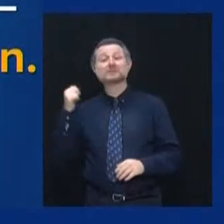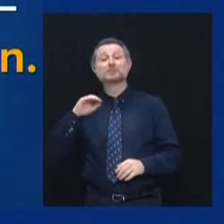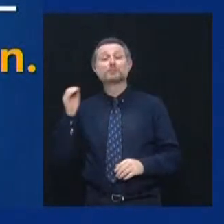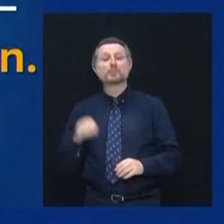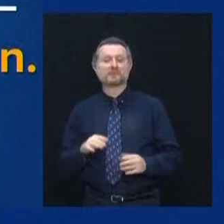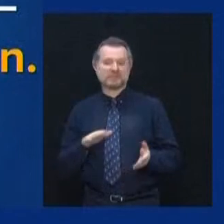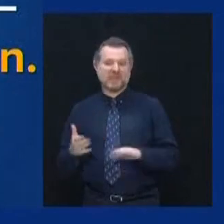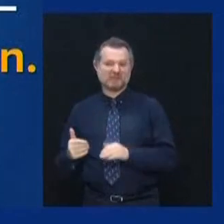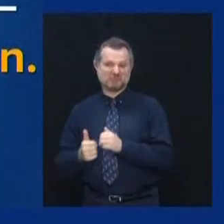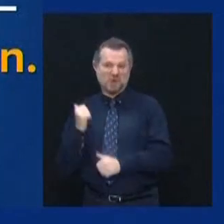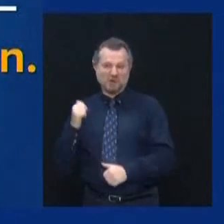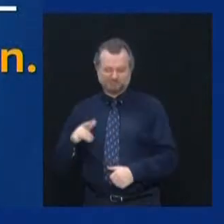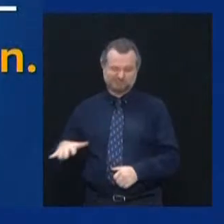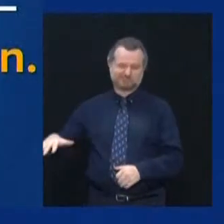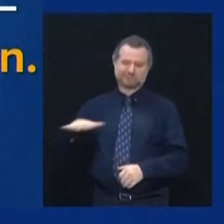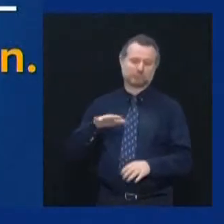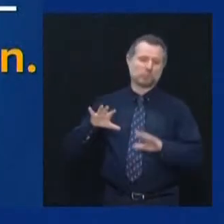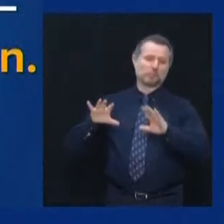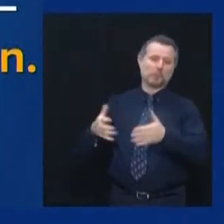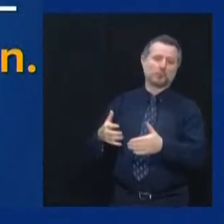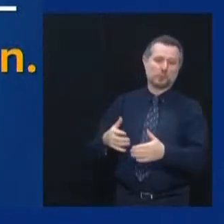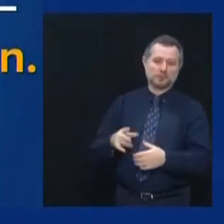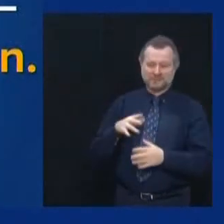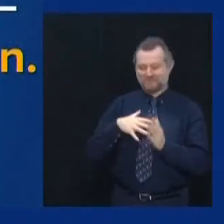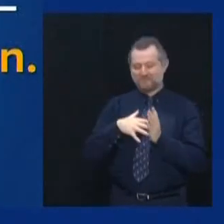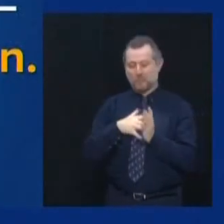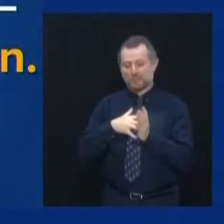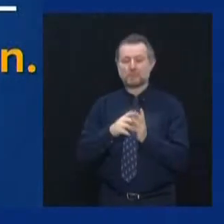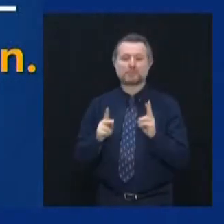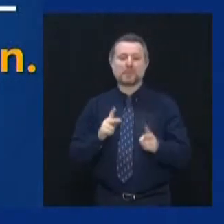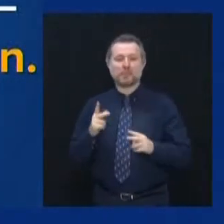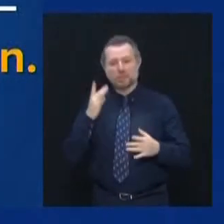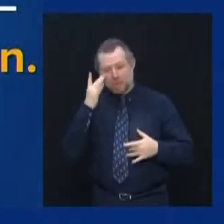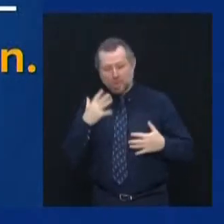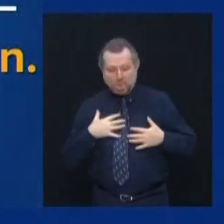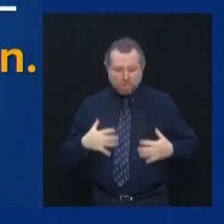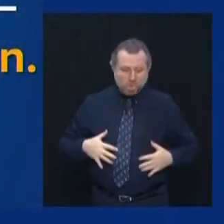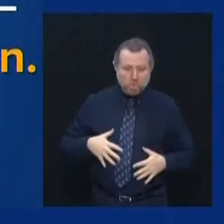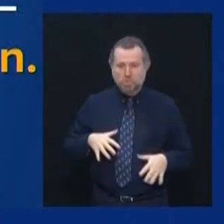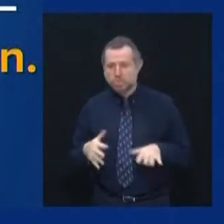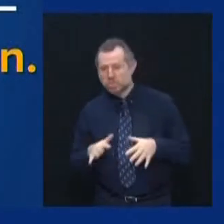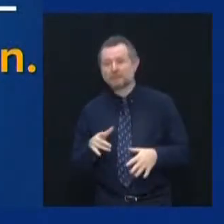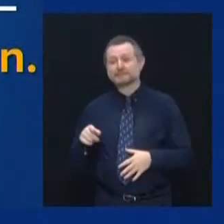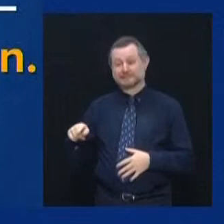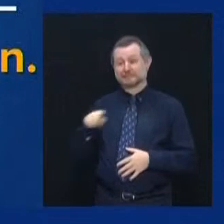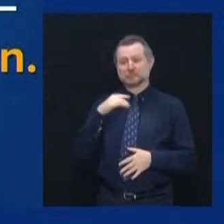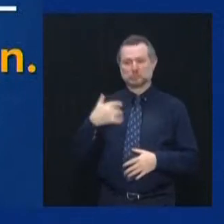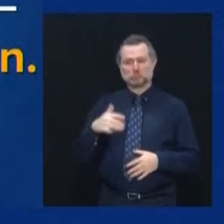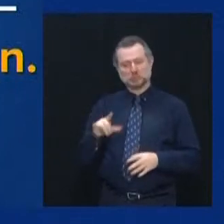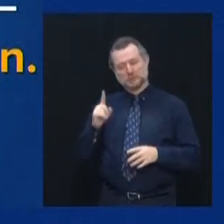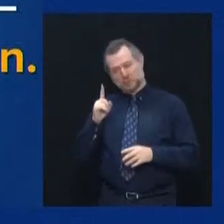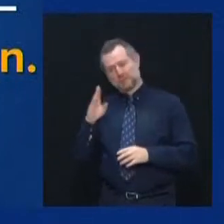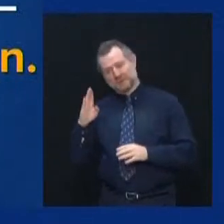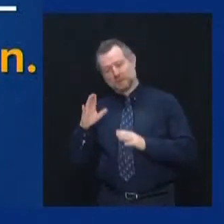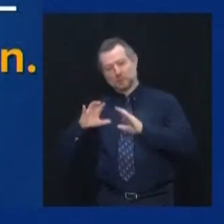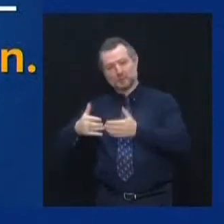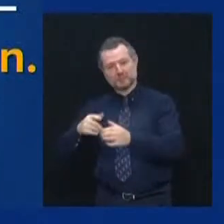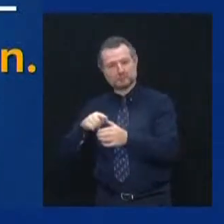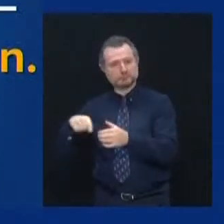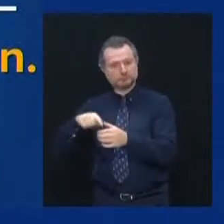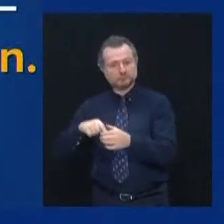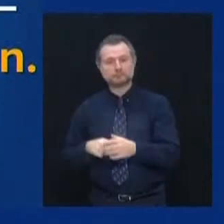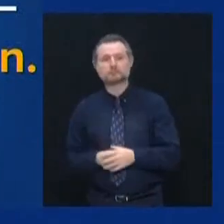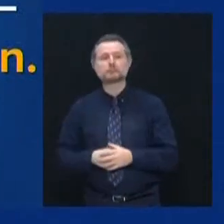is by far the largest group in 1B, are New Yorkers who are 75 years